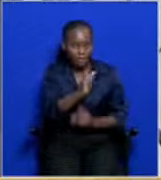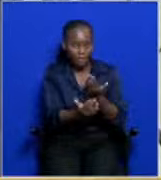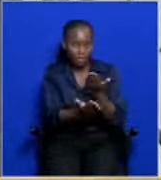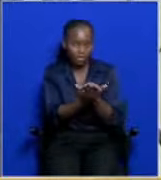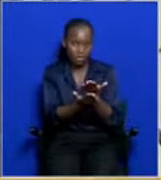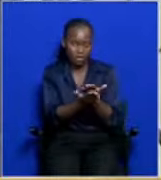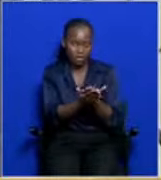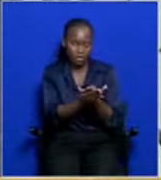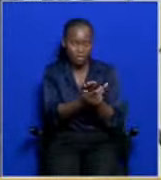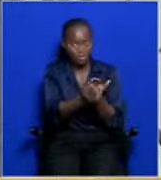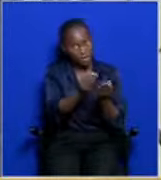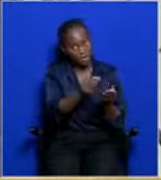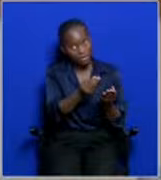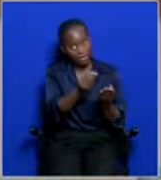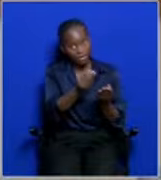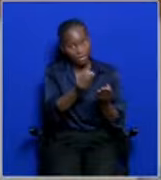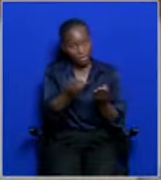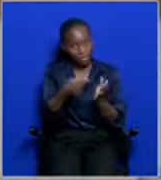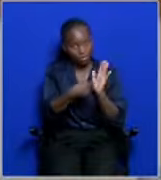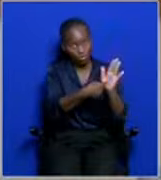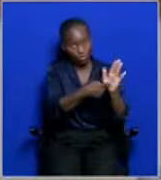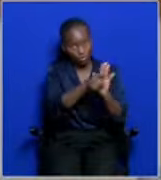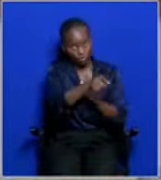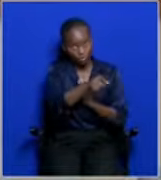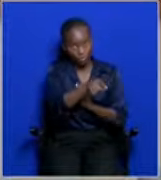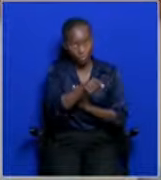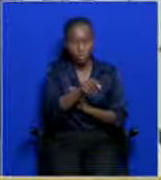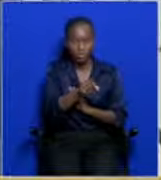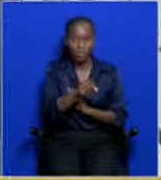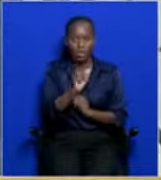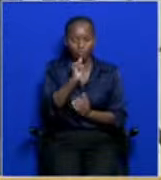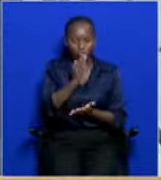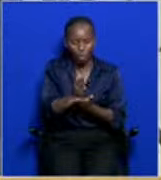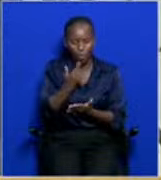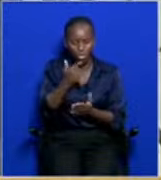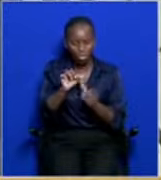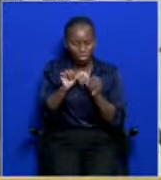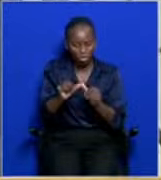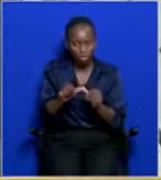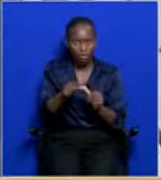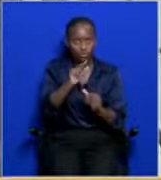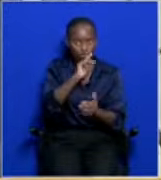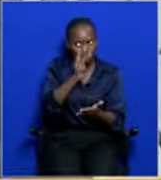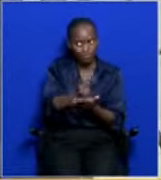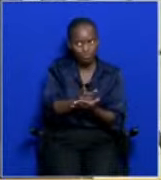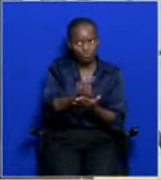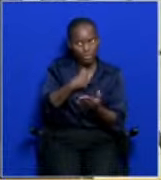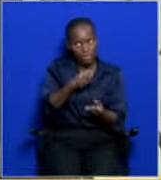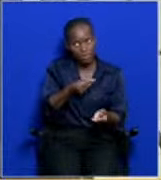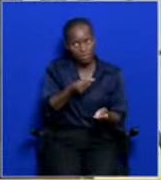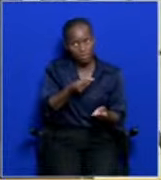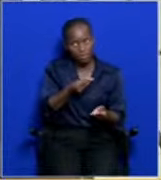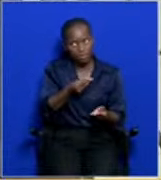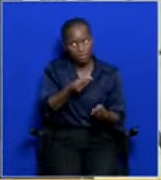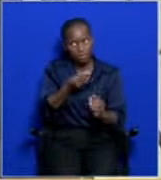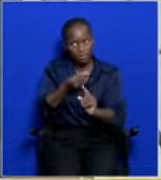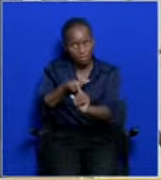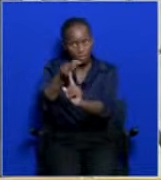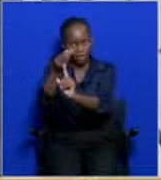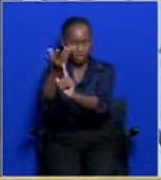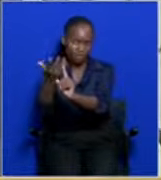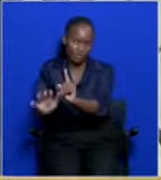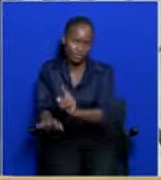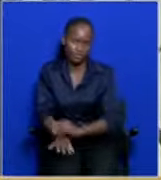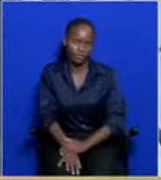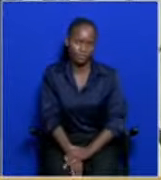I'm sure we are still going to go through Yes. this to prove that I have given them the